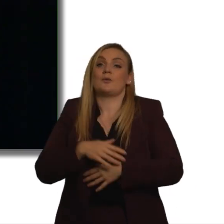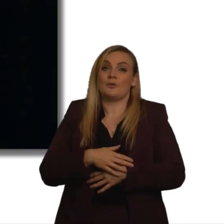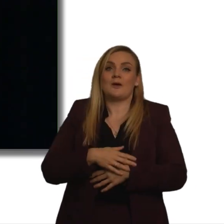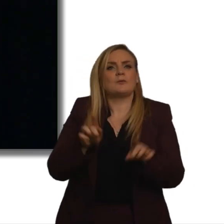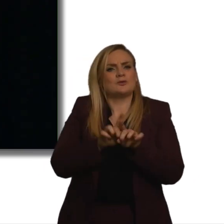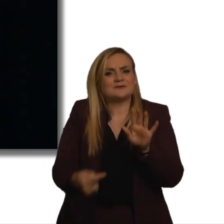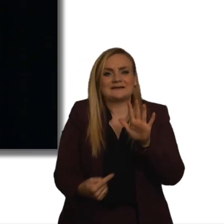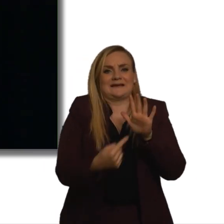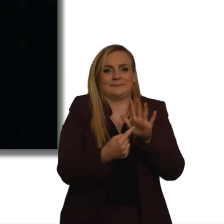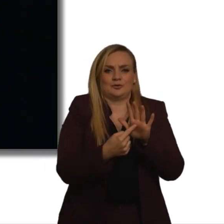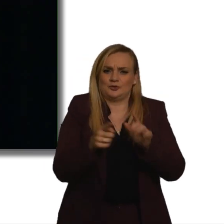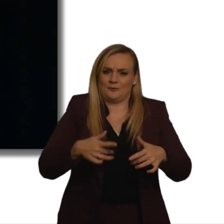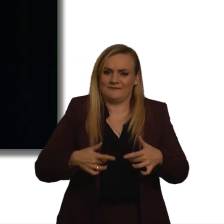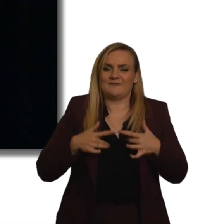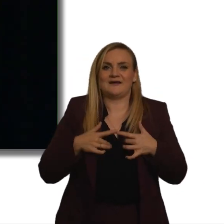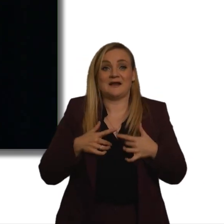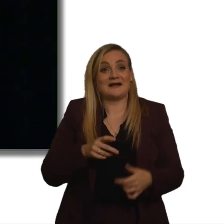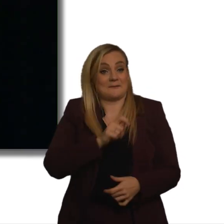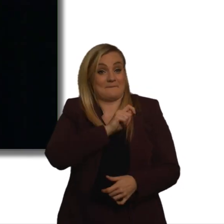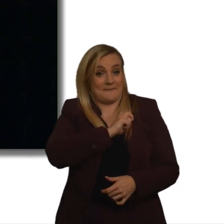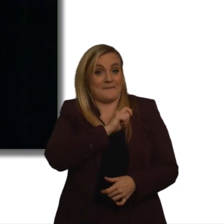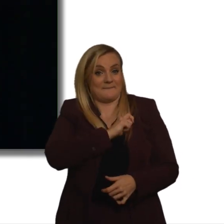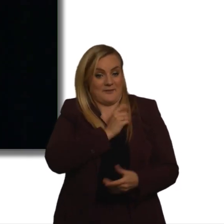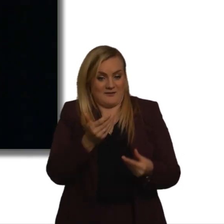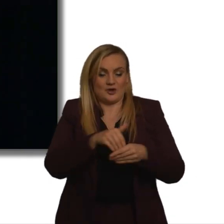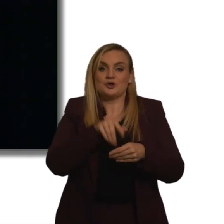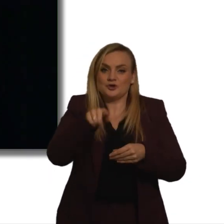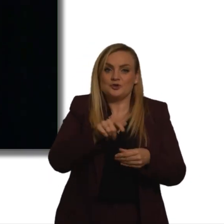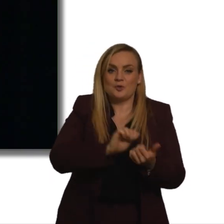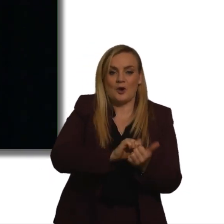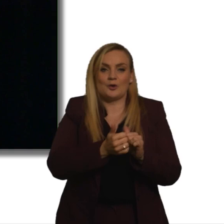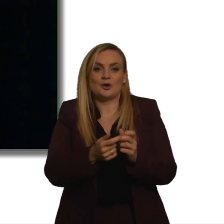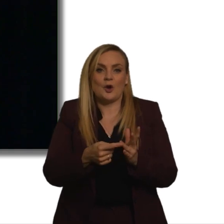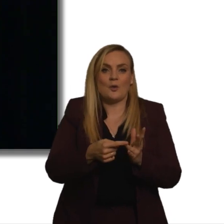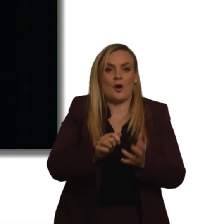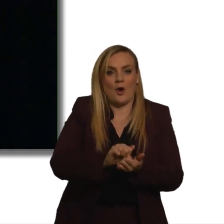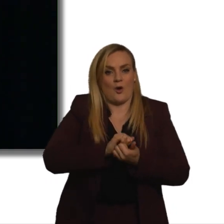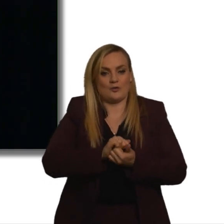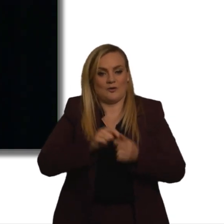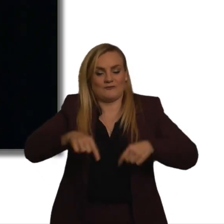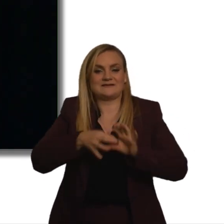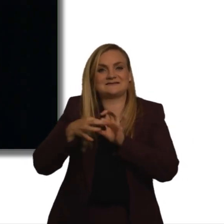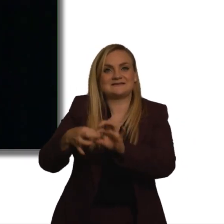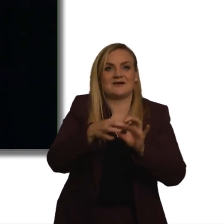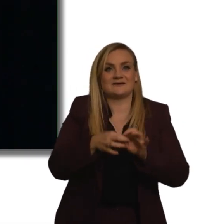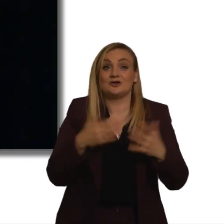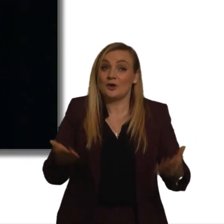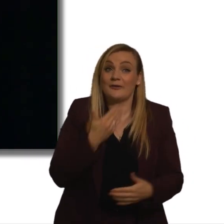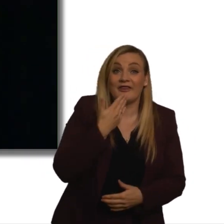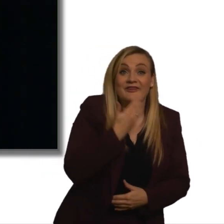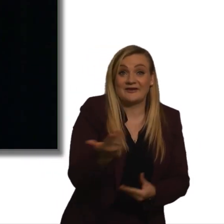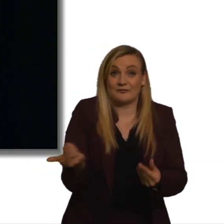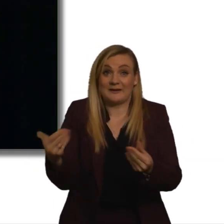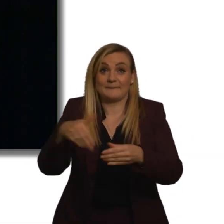importantly, I hope you feel that as a member, you are a co-owner of this society. As a thank you for